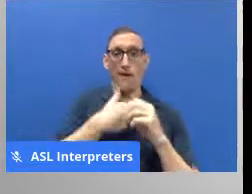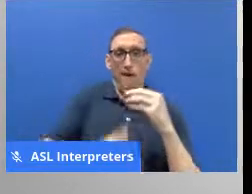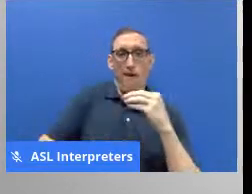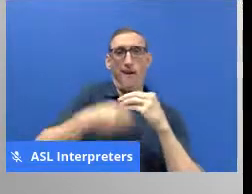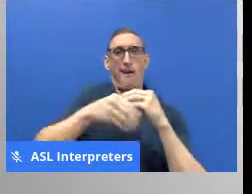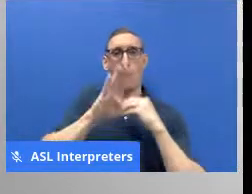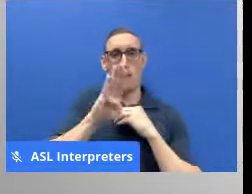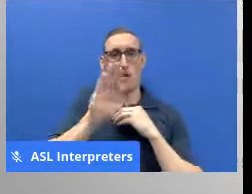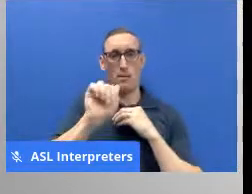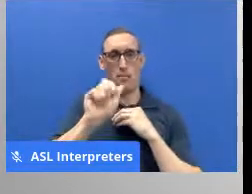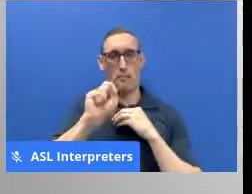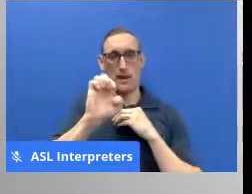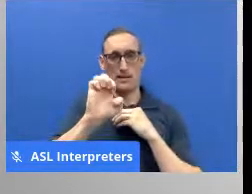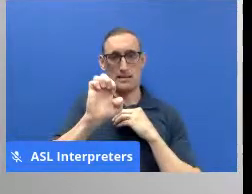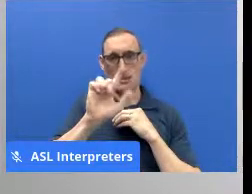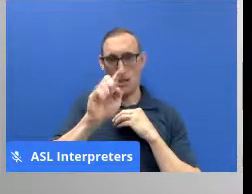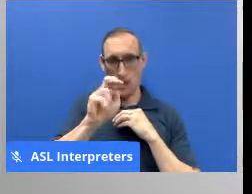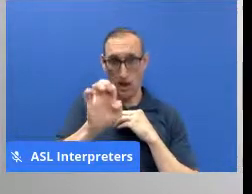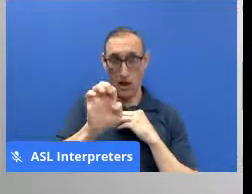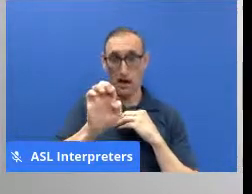starting to where we're trying to go.